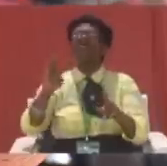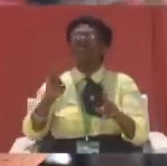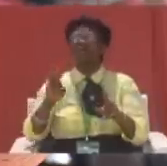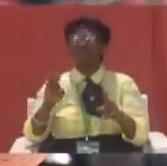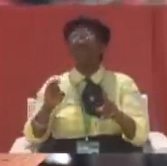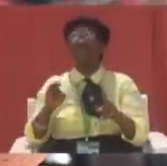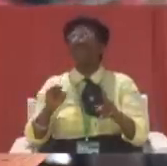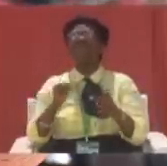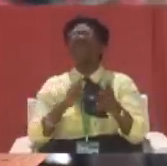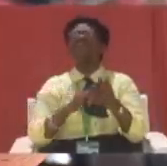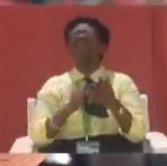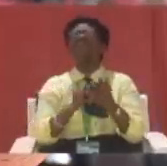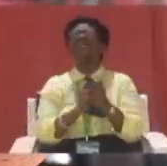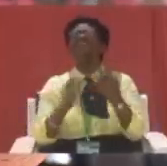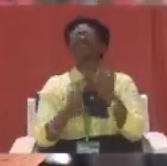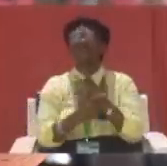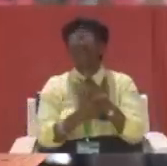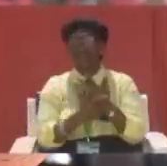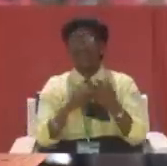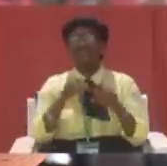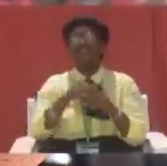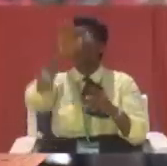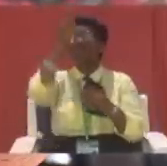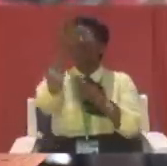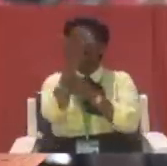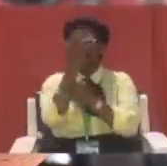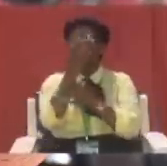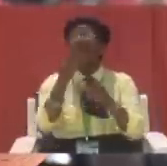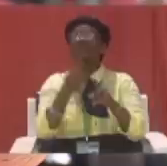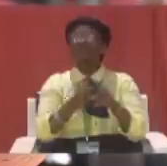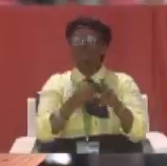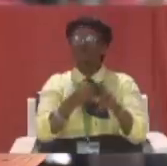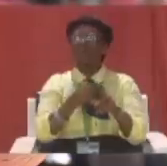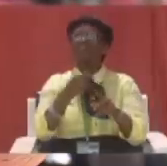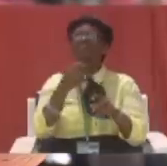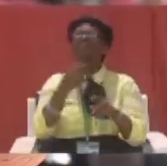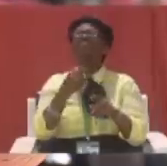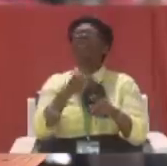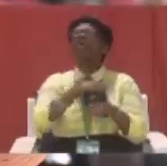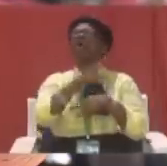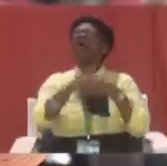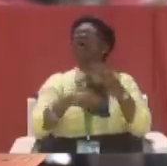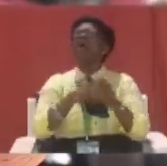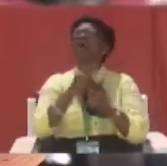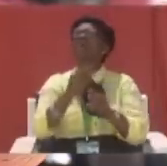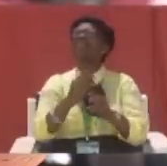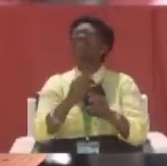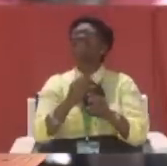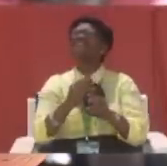From the four corners of the world, send help to them.